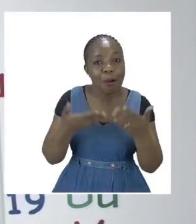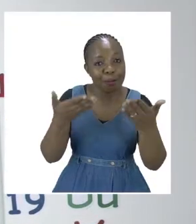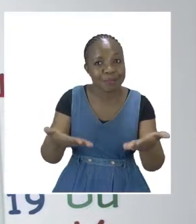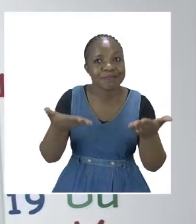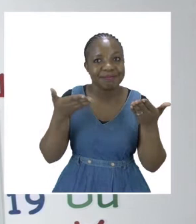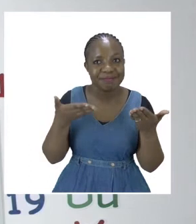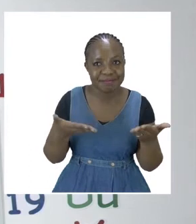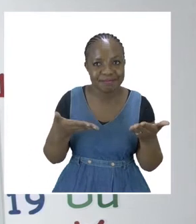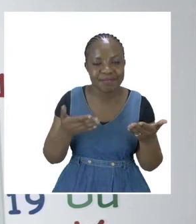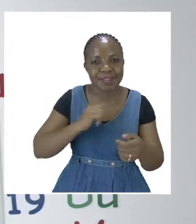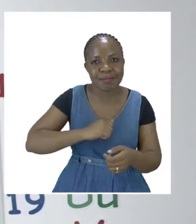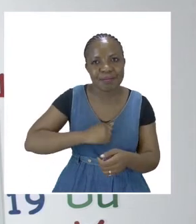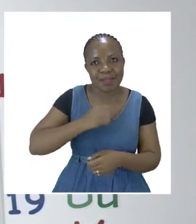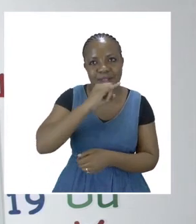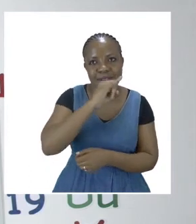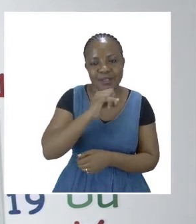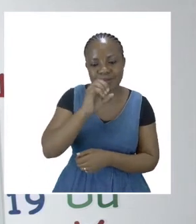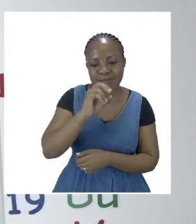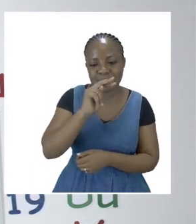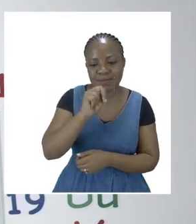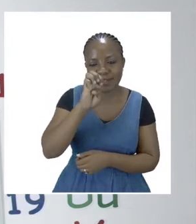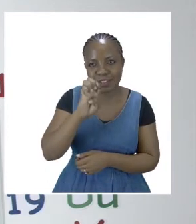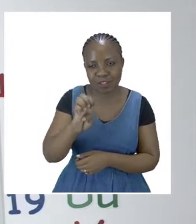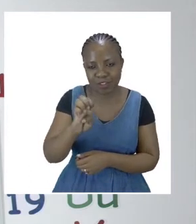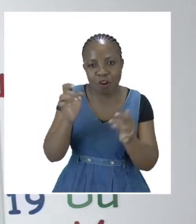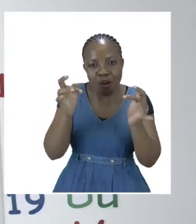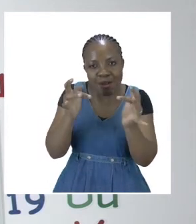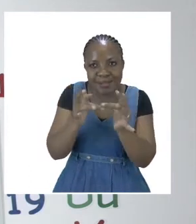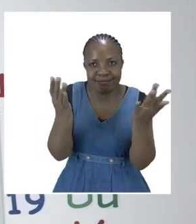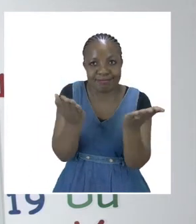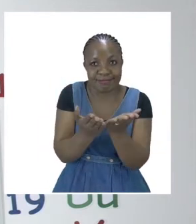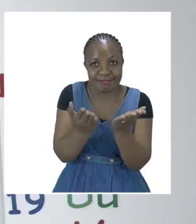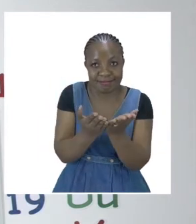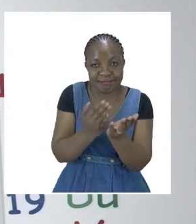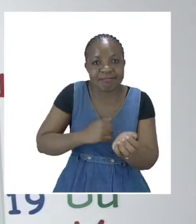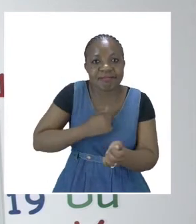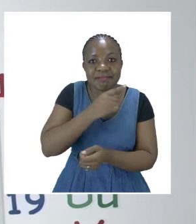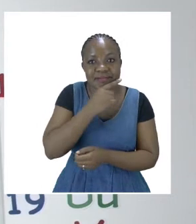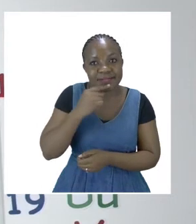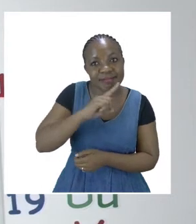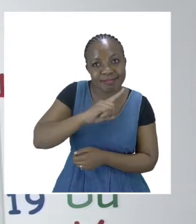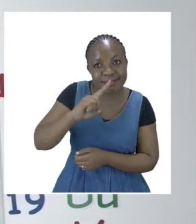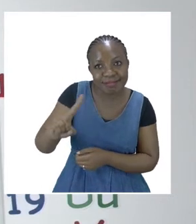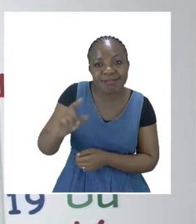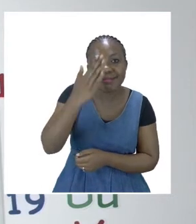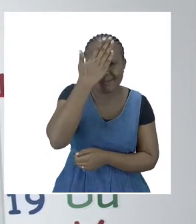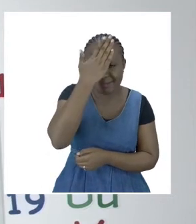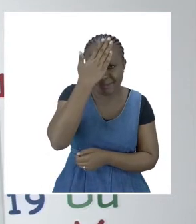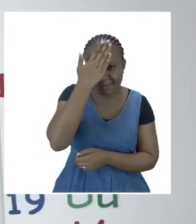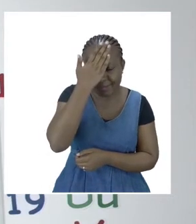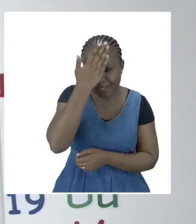Welcome to My Zone Online School. My name is Teacher Mutsa. Get your education